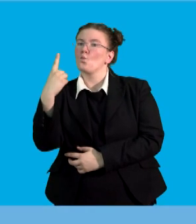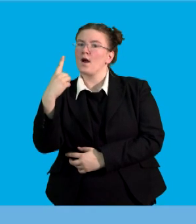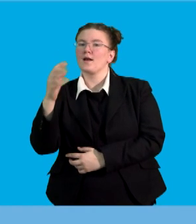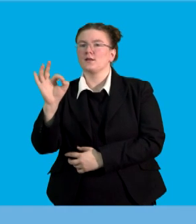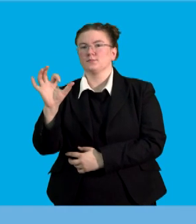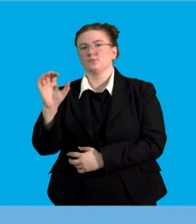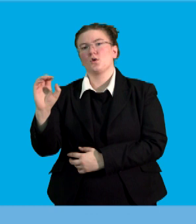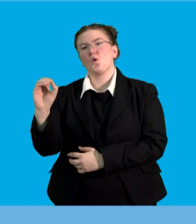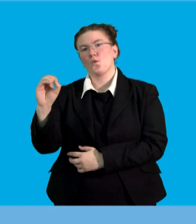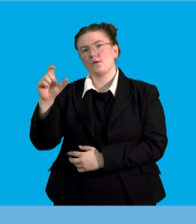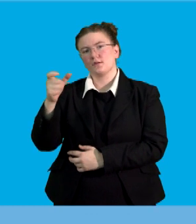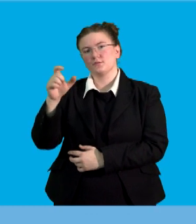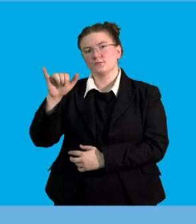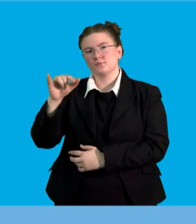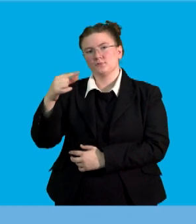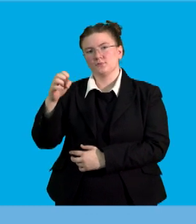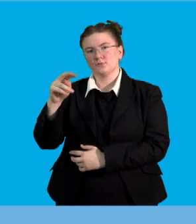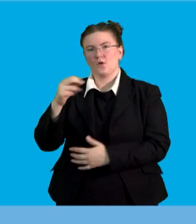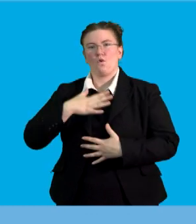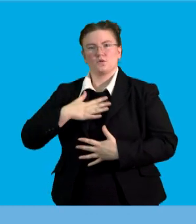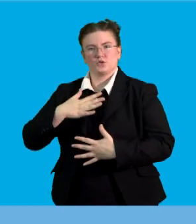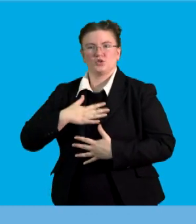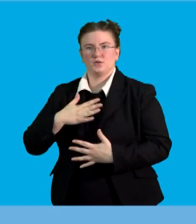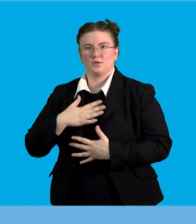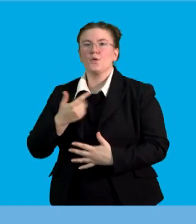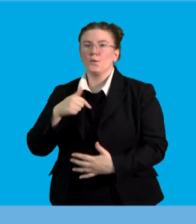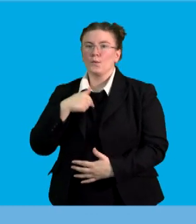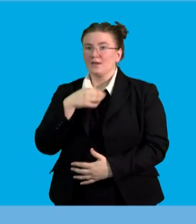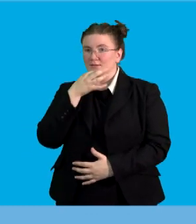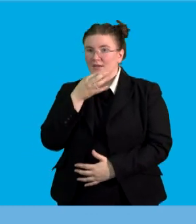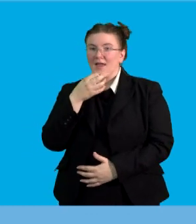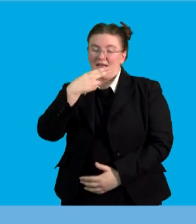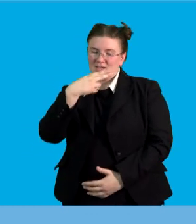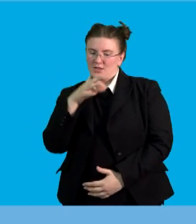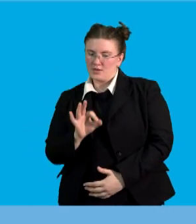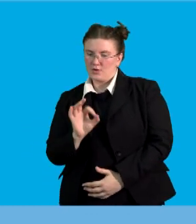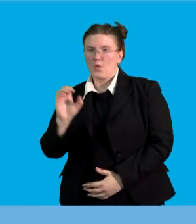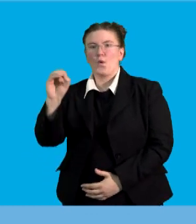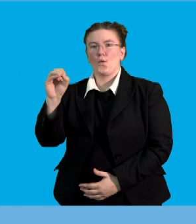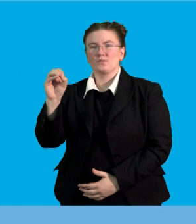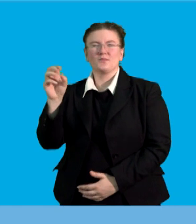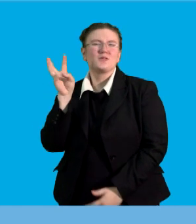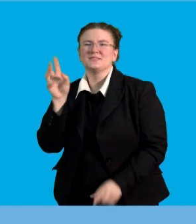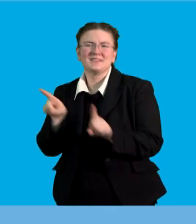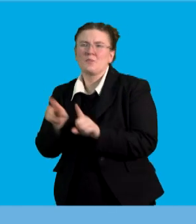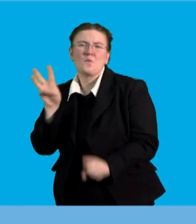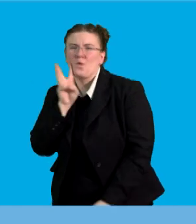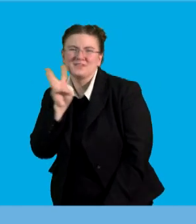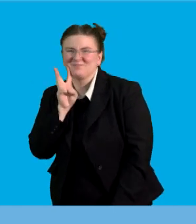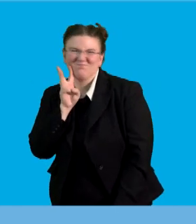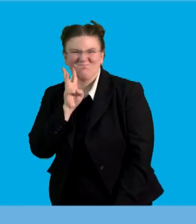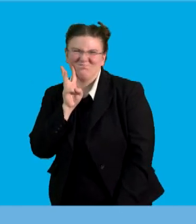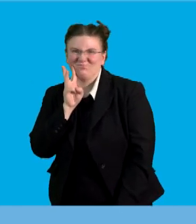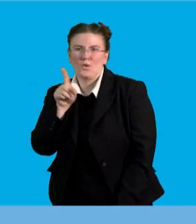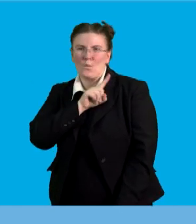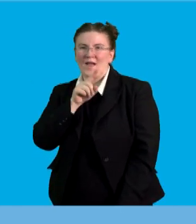a fixed ratio. We can't say that H3O is water, because H3O now becomes something else. So for us